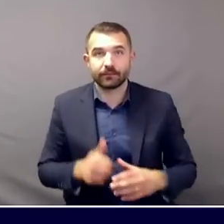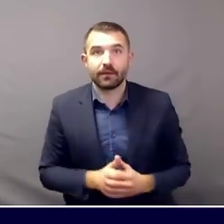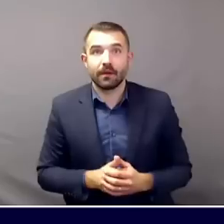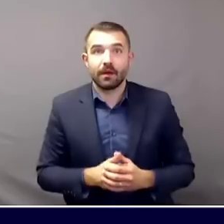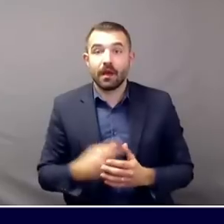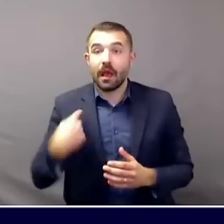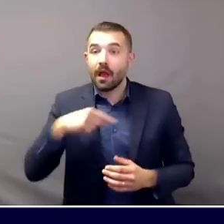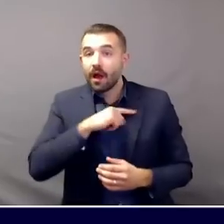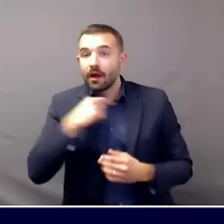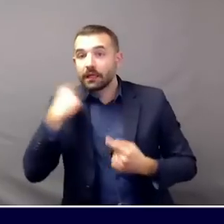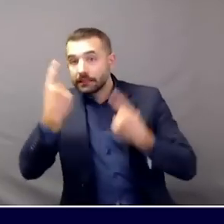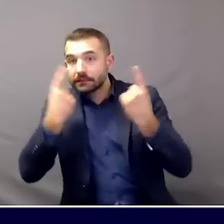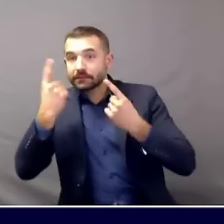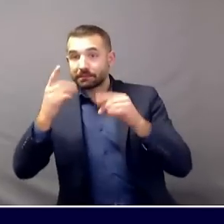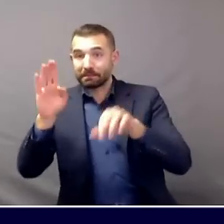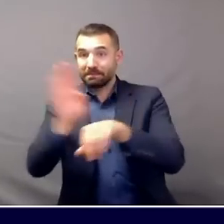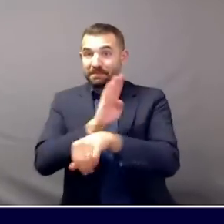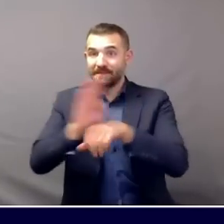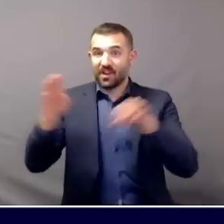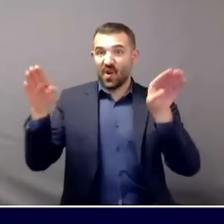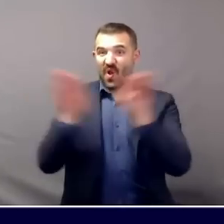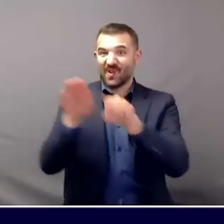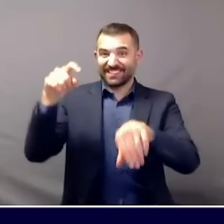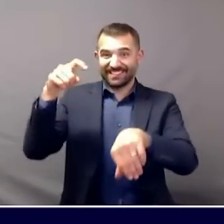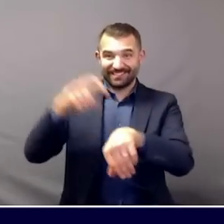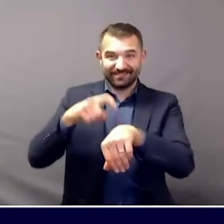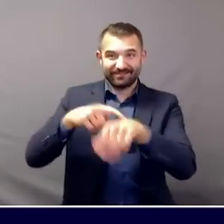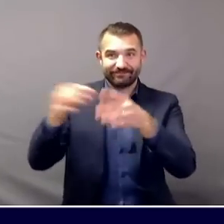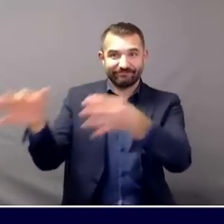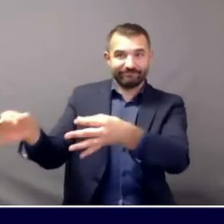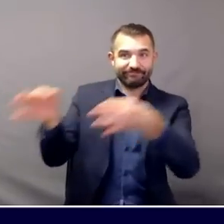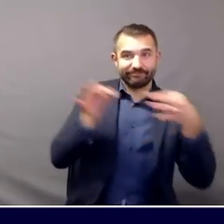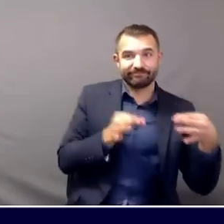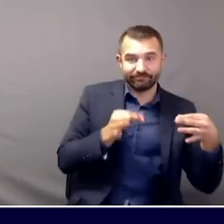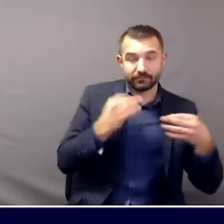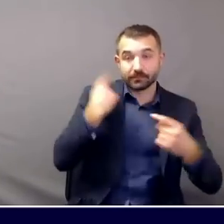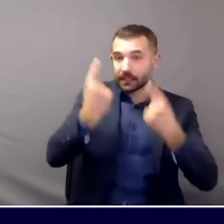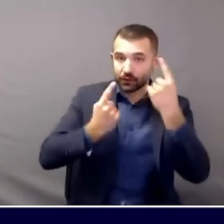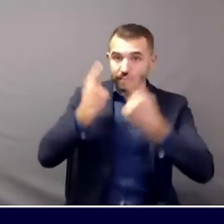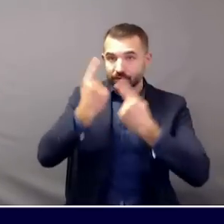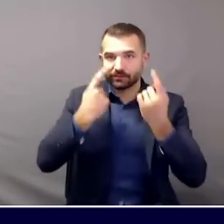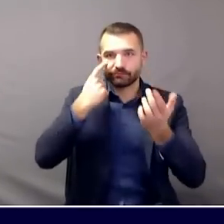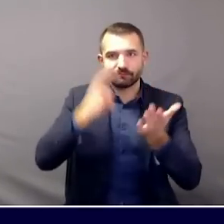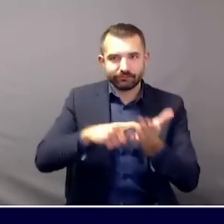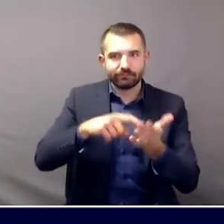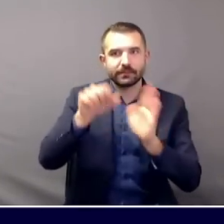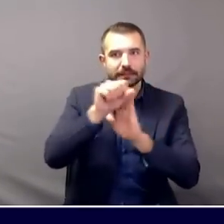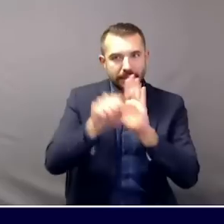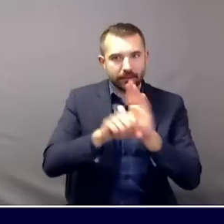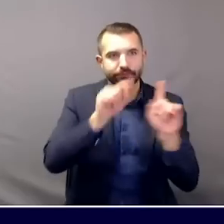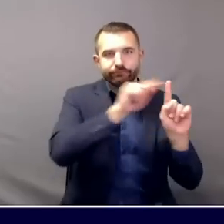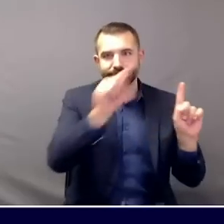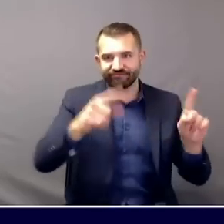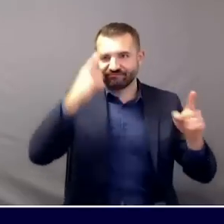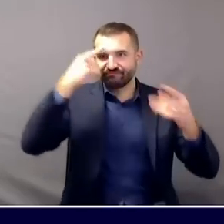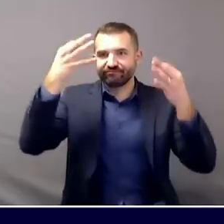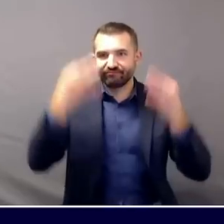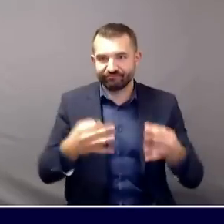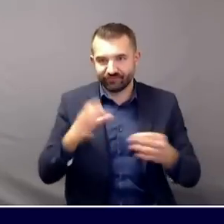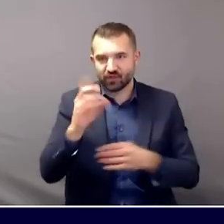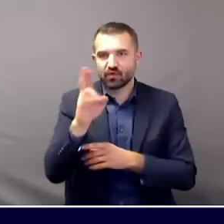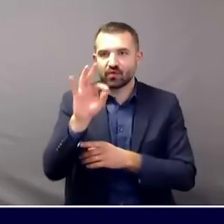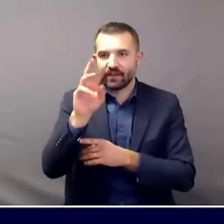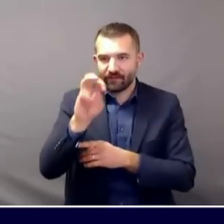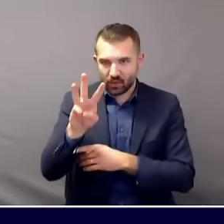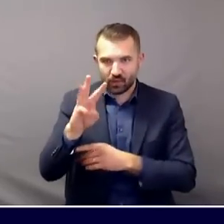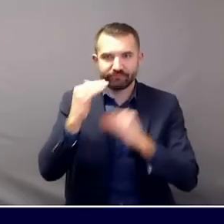Curfews is something they've adopted in several states, and I'm not sure. You know, we're looking to see what the effectiveness of that